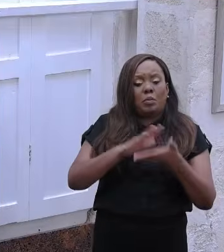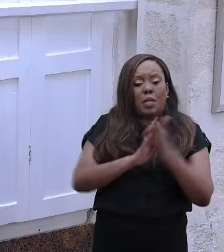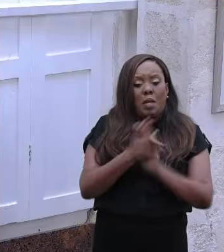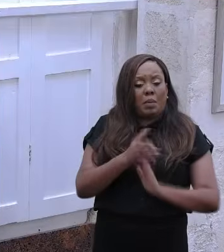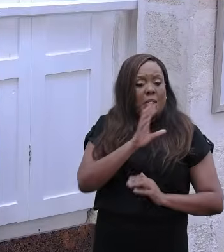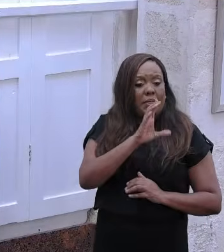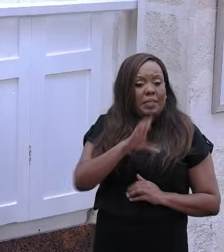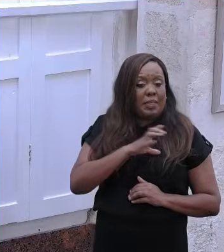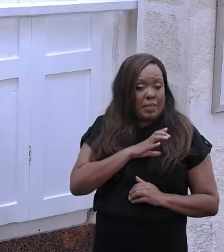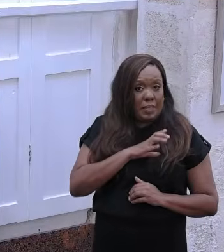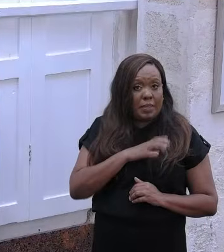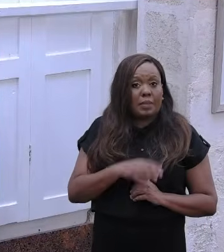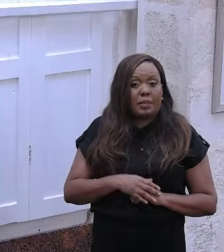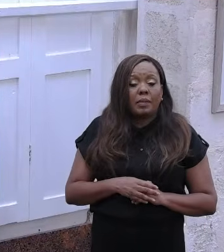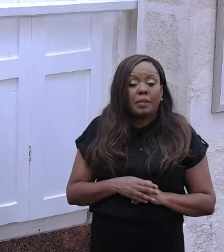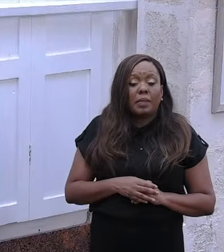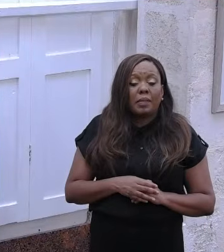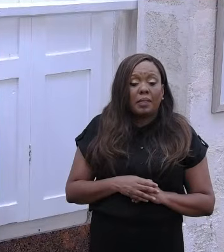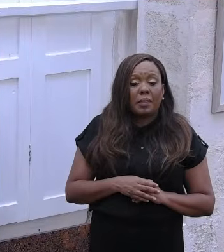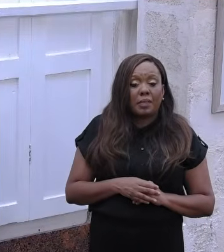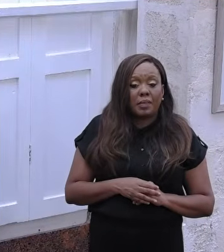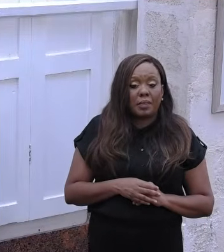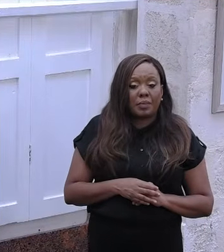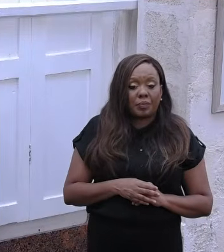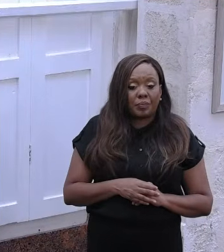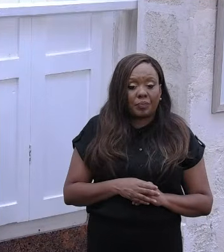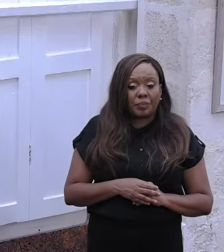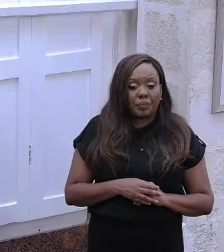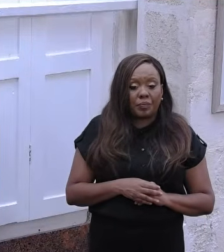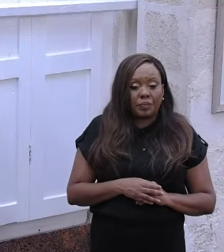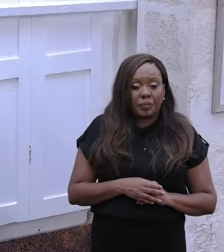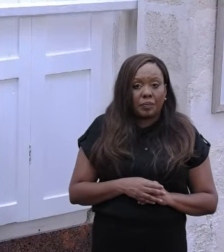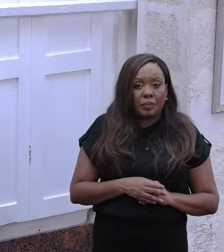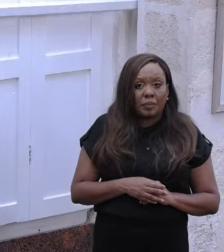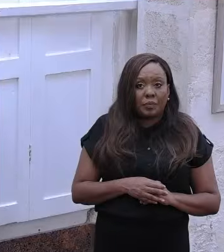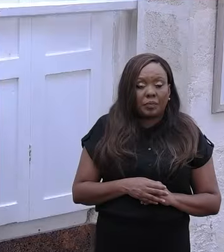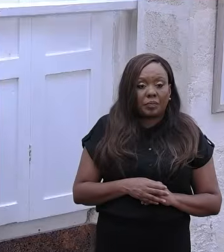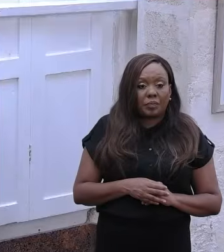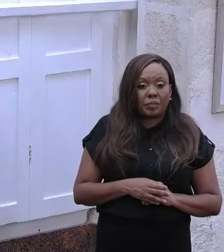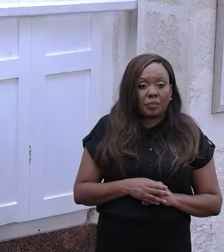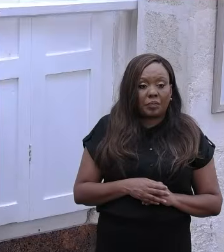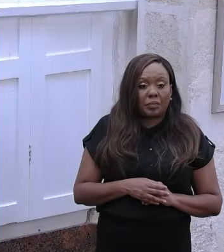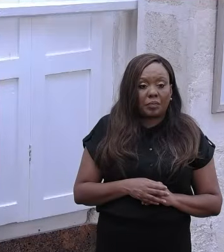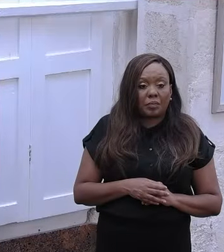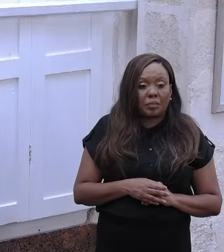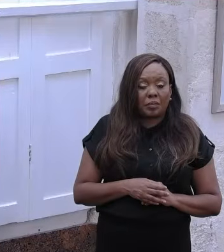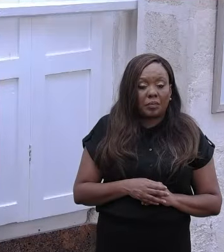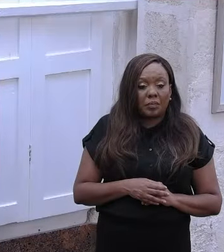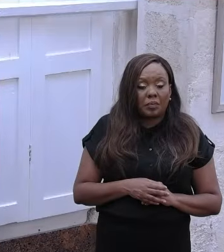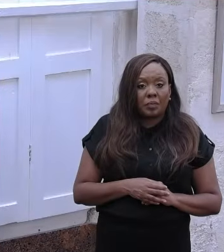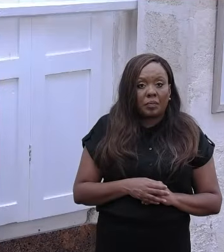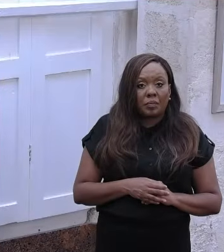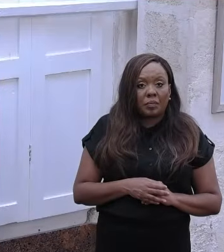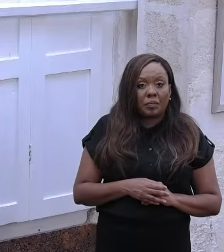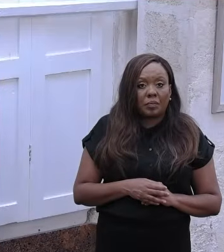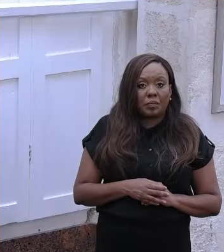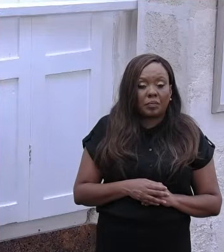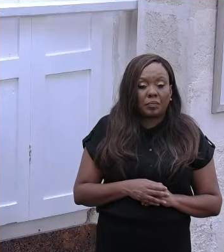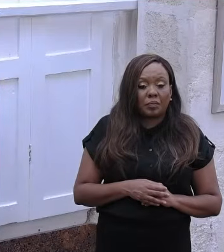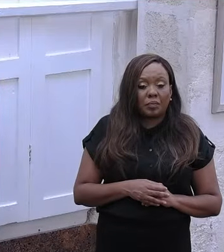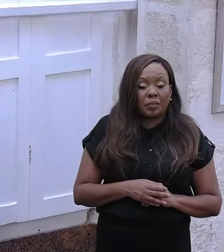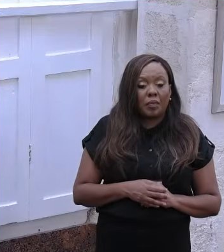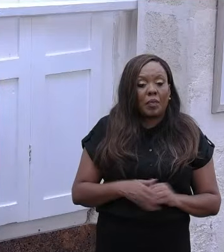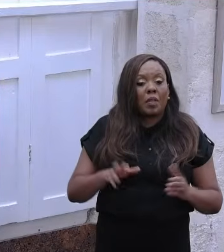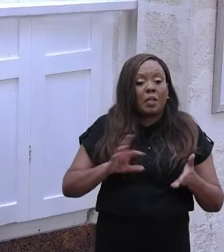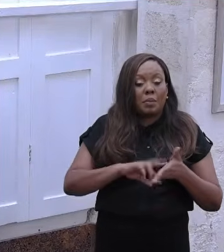in X country, that you then automatically are allowed to enter Barbados